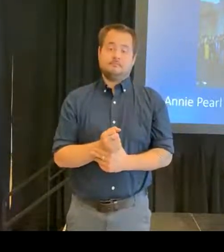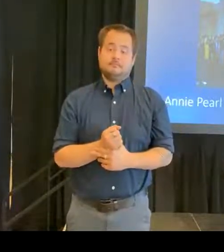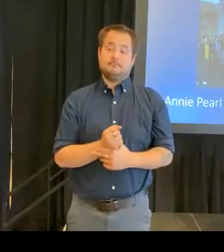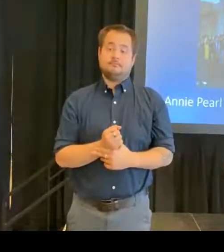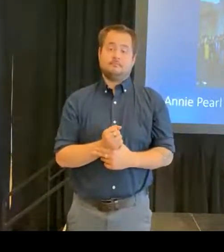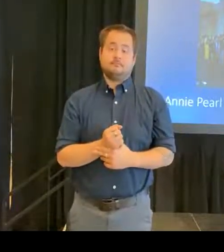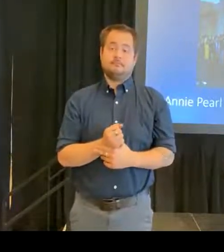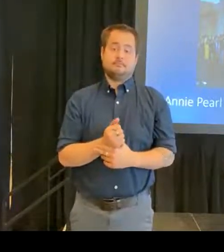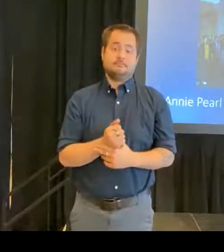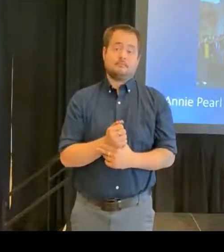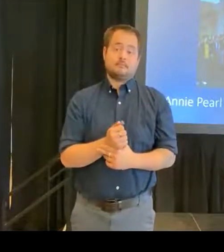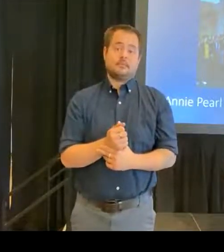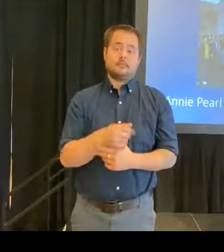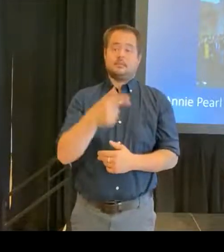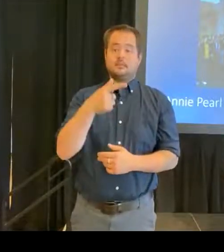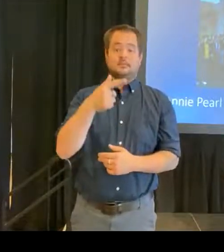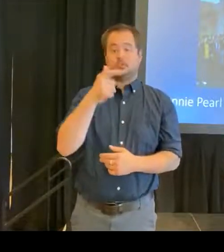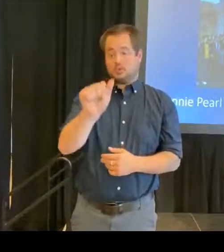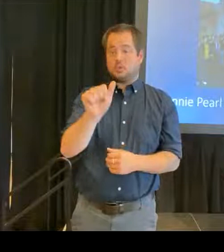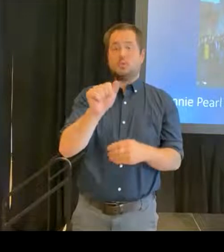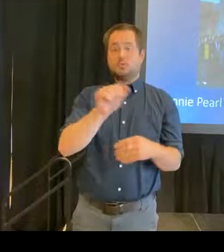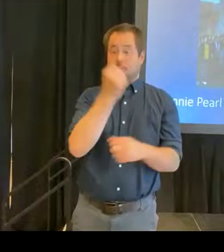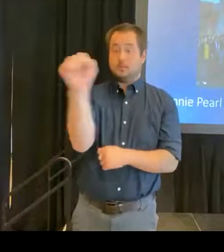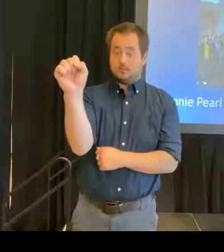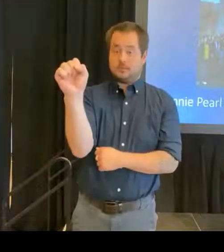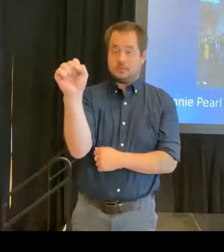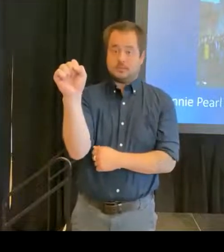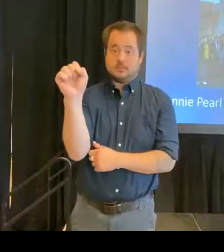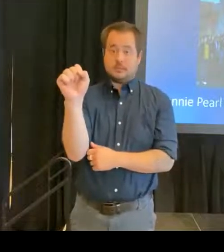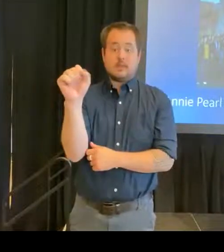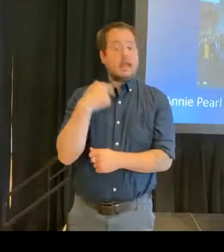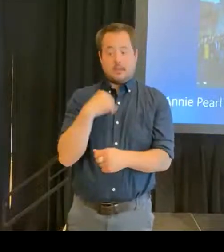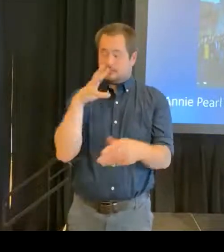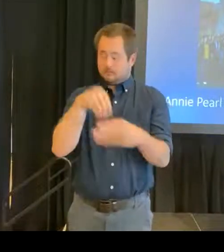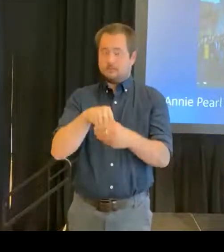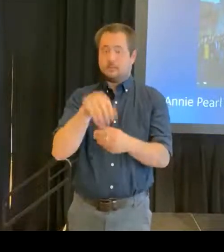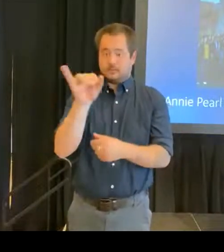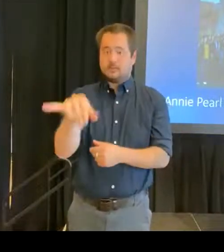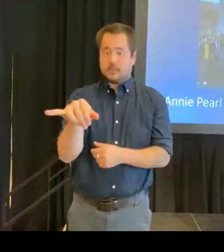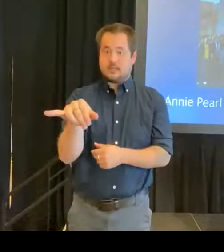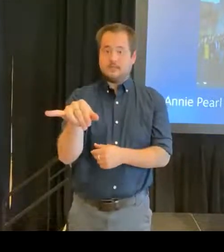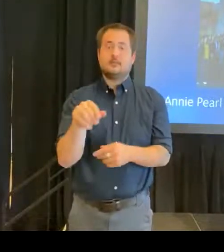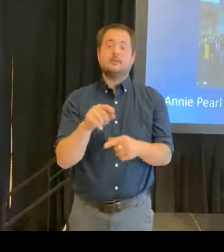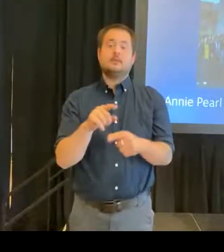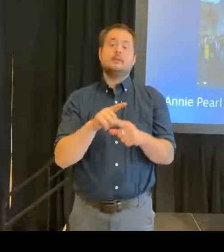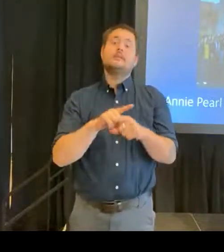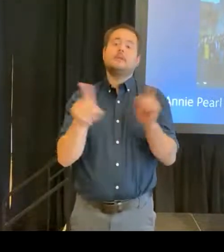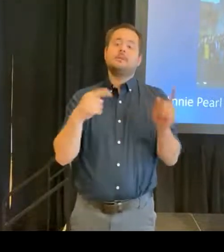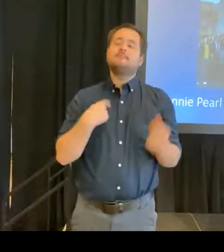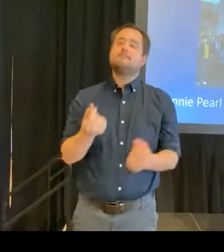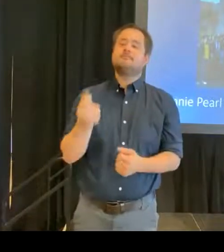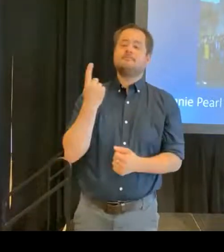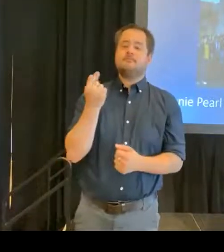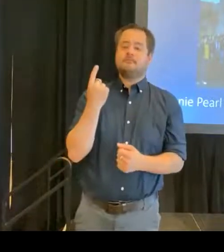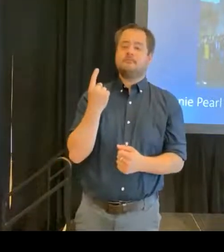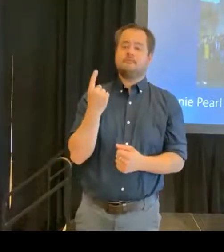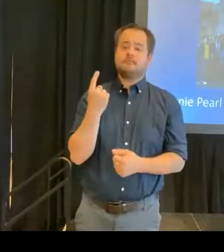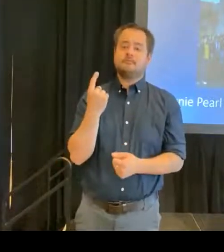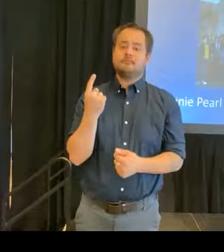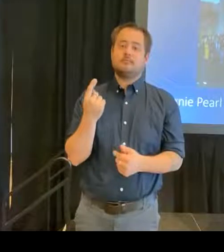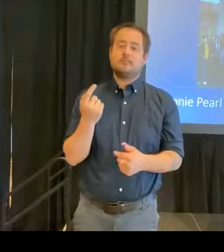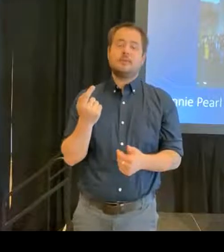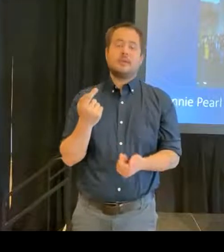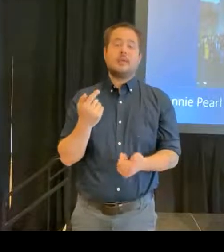the Albany, Georgia movement, I was a part of that. But I understood, once we started doing this,